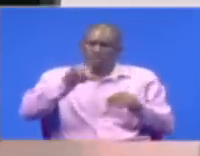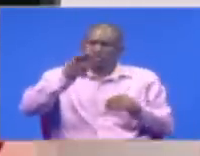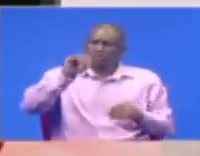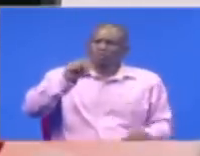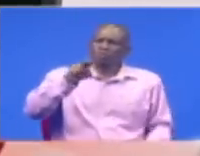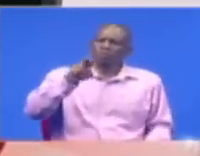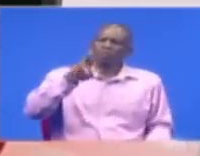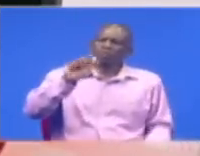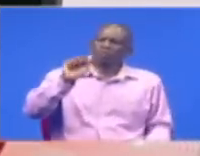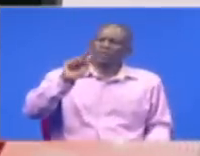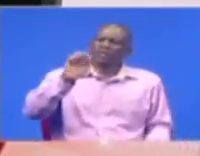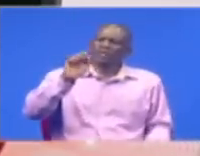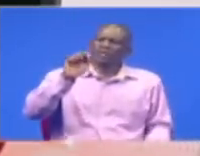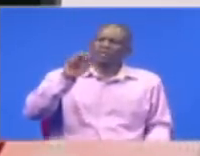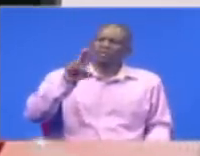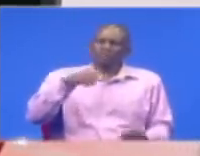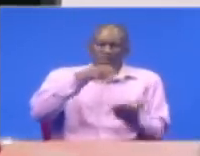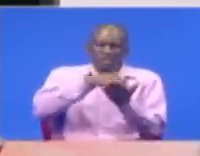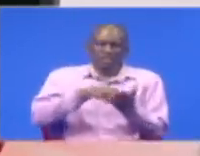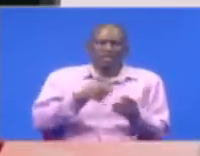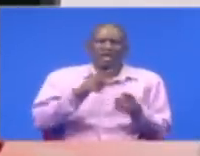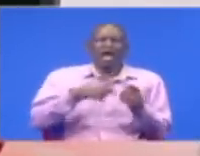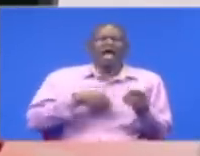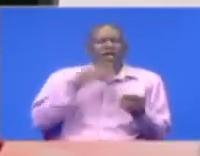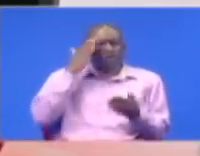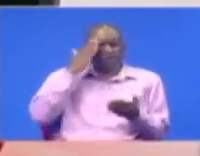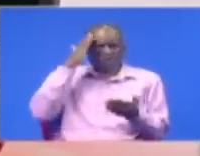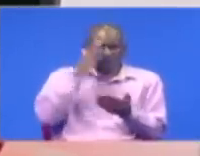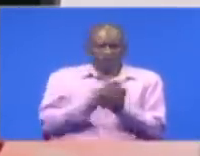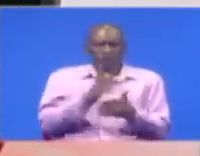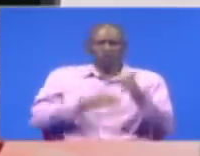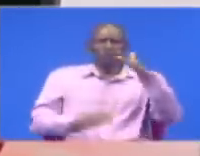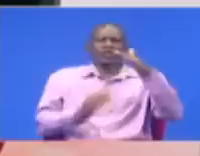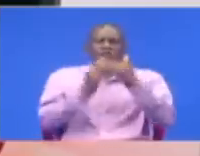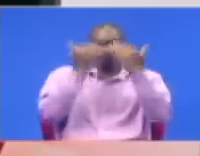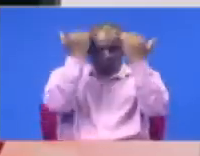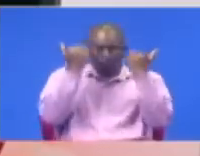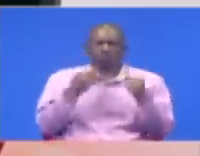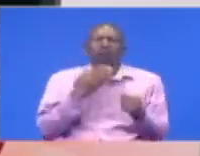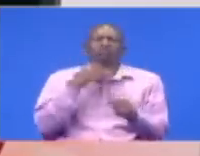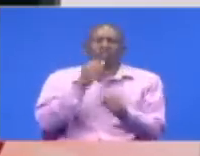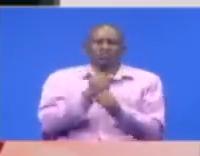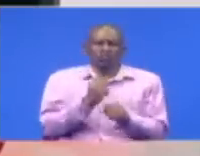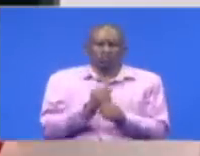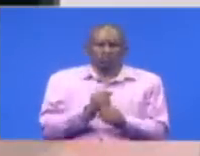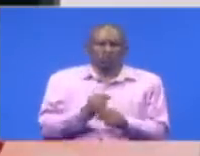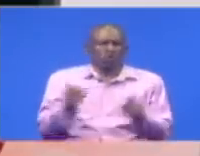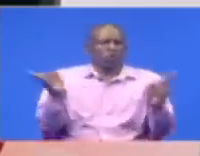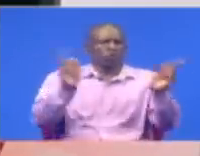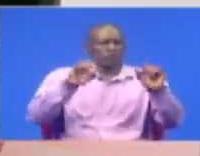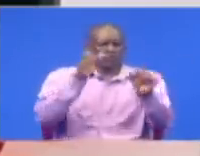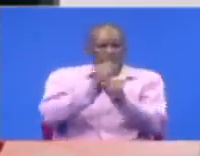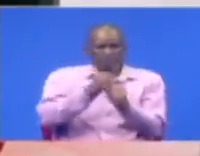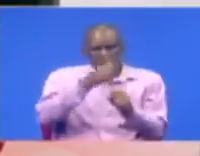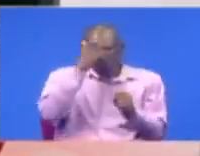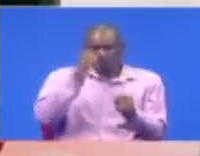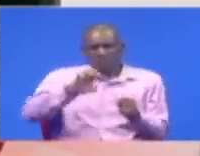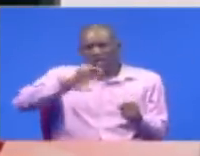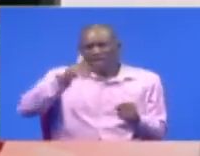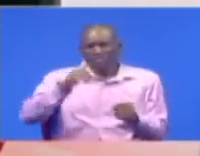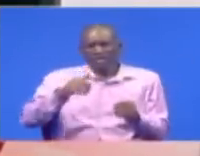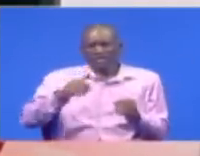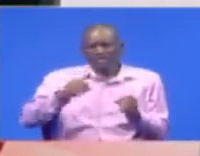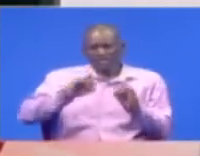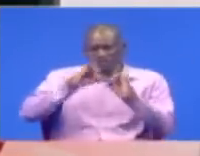case. But I do know as a fact that what Supreme Court would have wanted to do was not done because the other